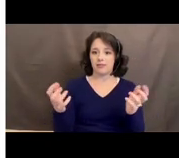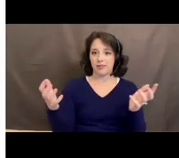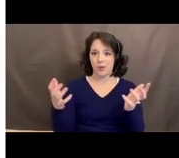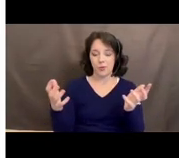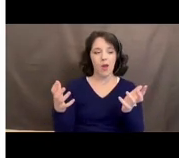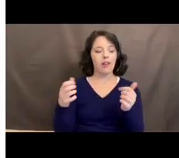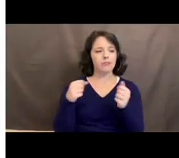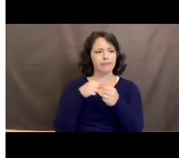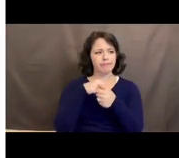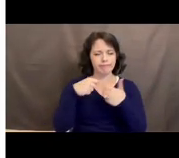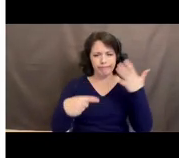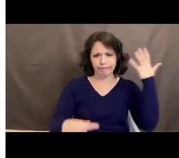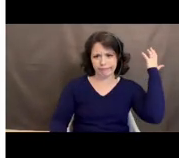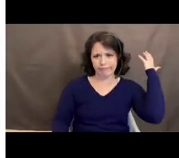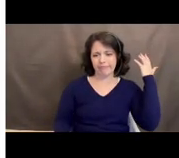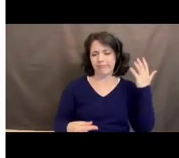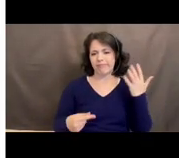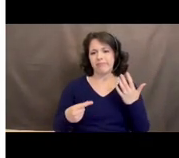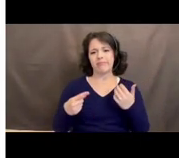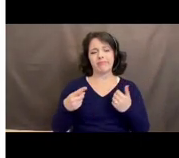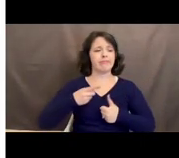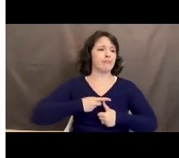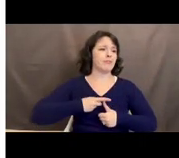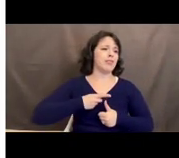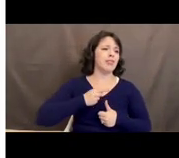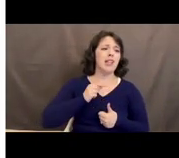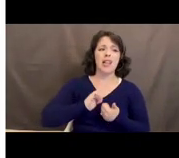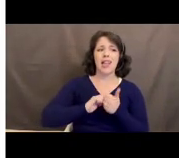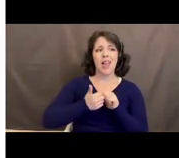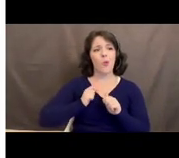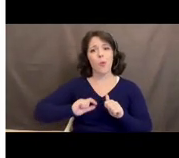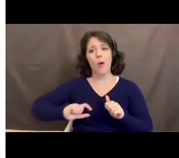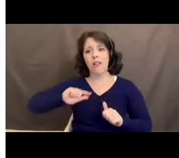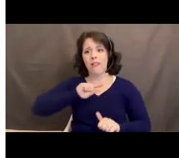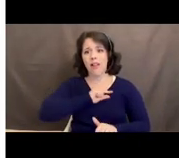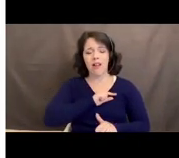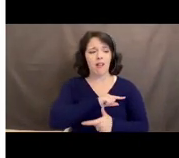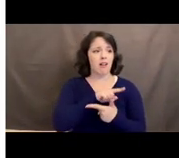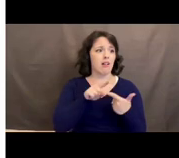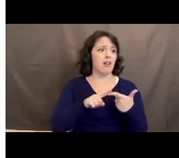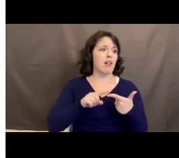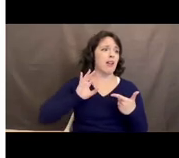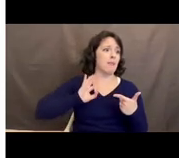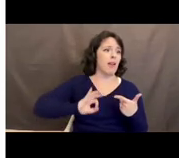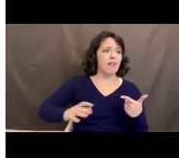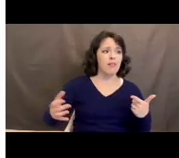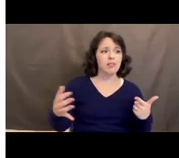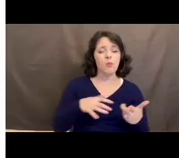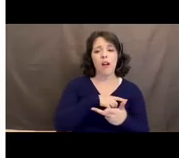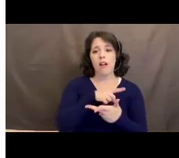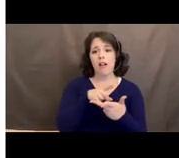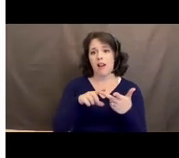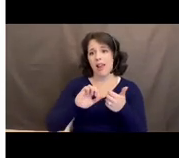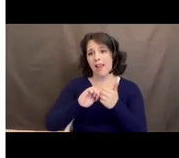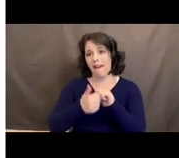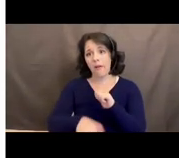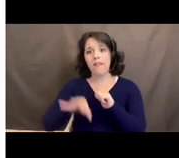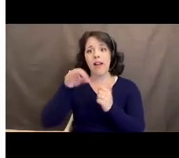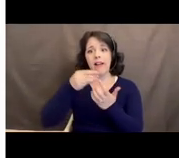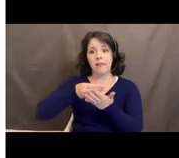we have a variety of different topics about eligibility and benefits, finding funds, qualified